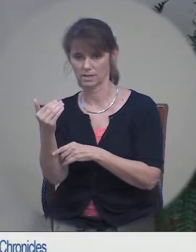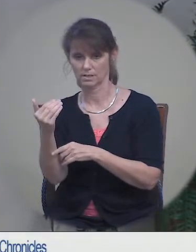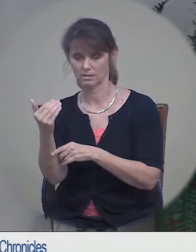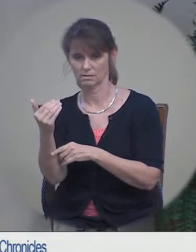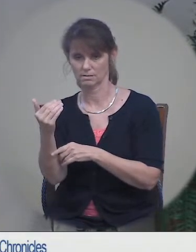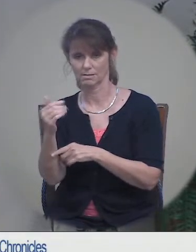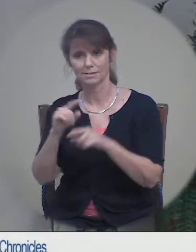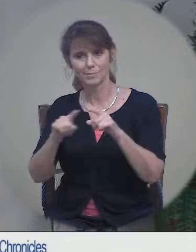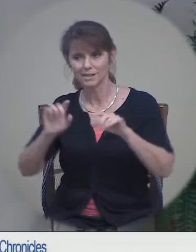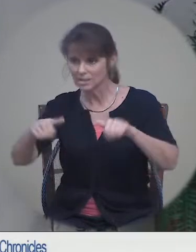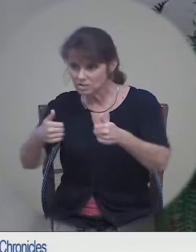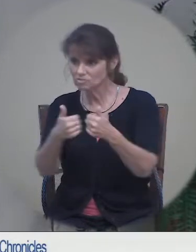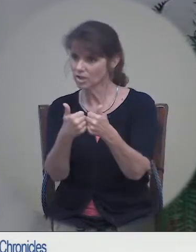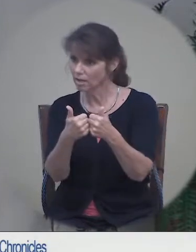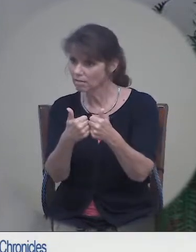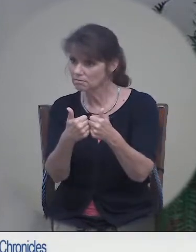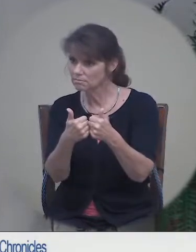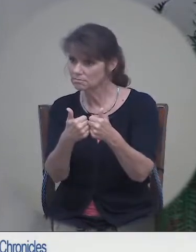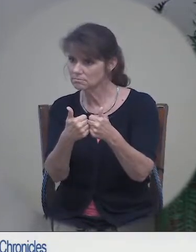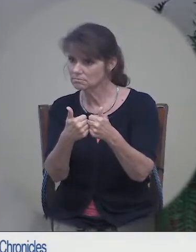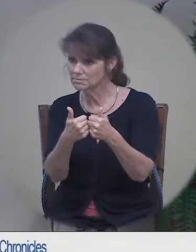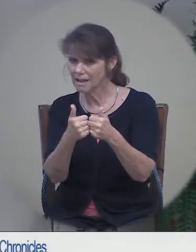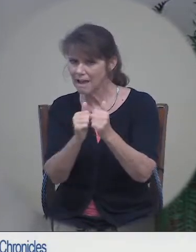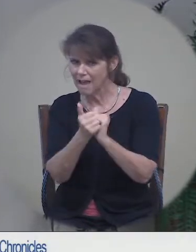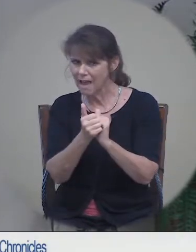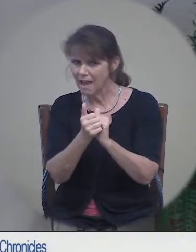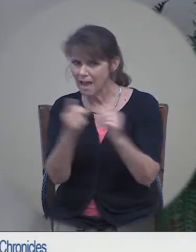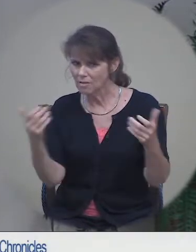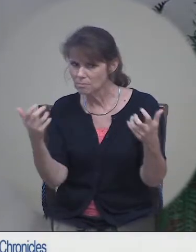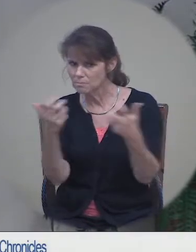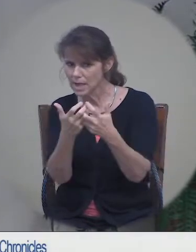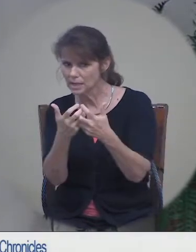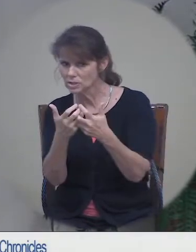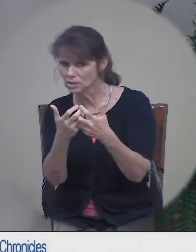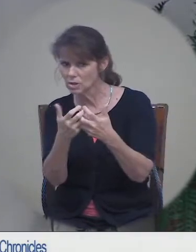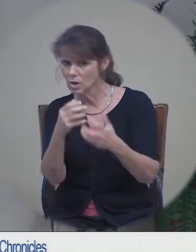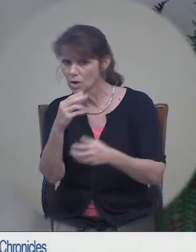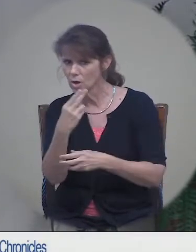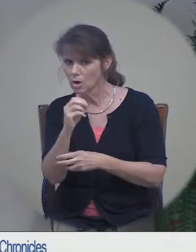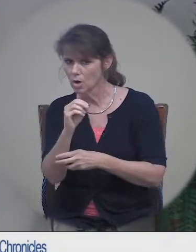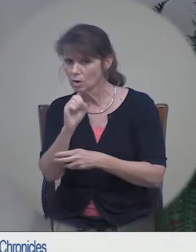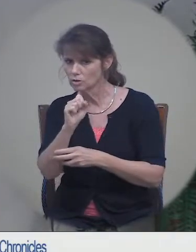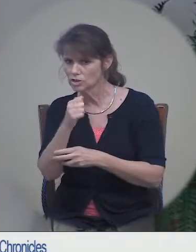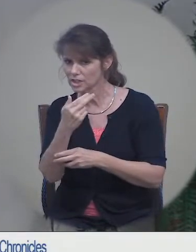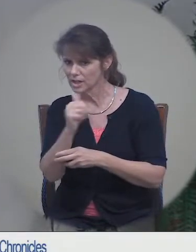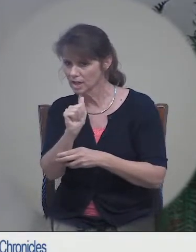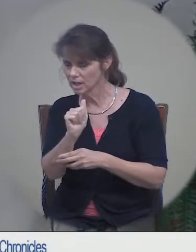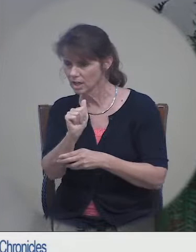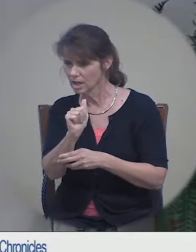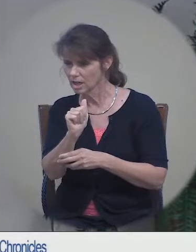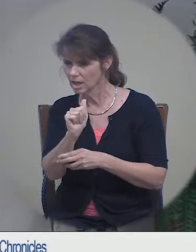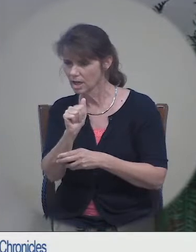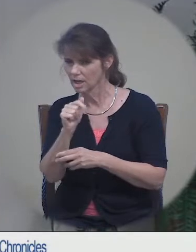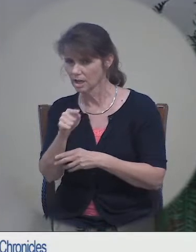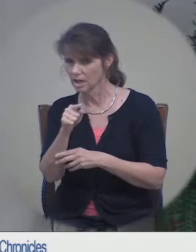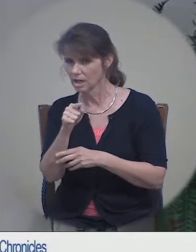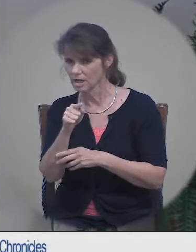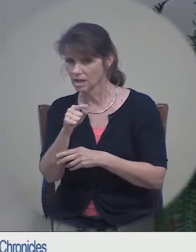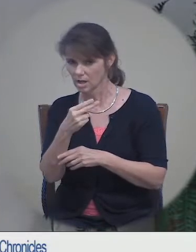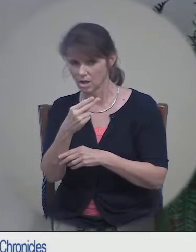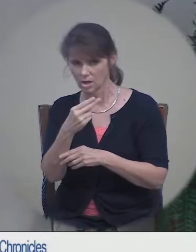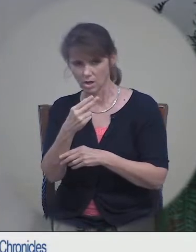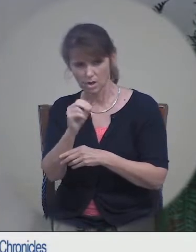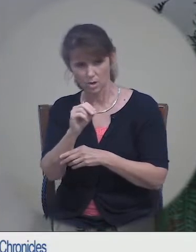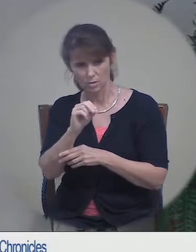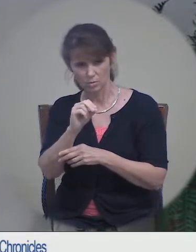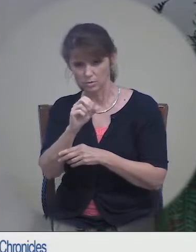But the challenge is, how does that relate to Hoshea? He came to begin to reign when Hoshea's 3rd year. Hoshea